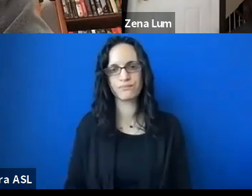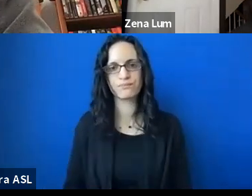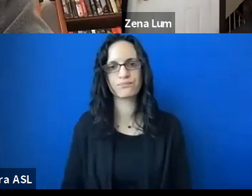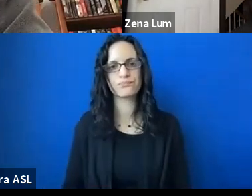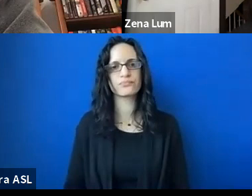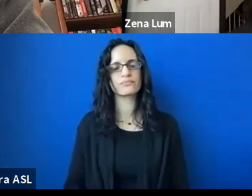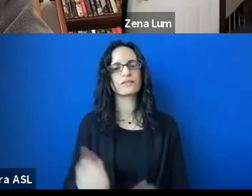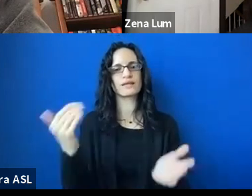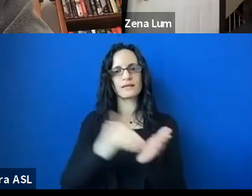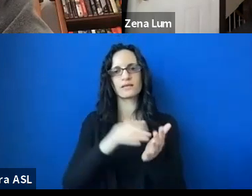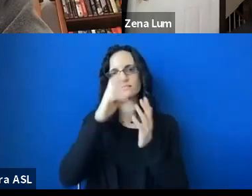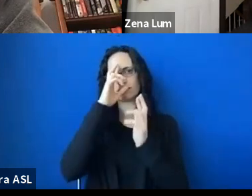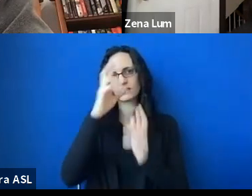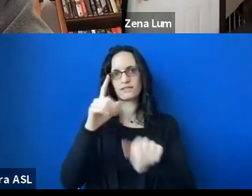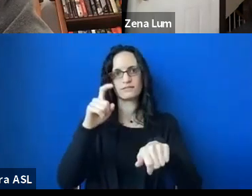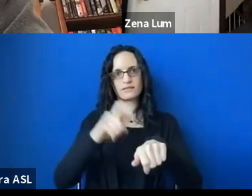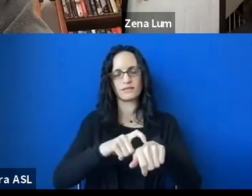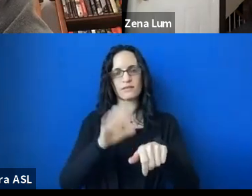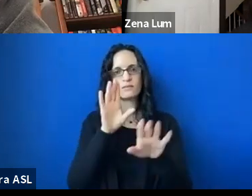of time, we are going to